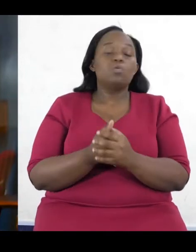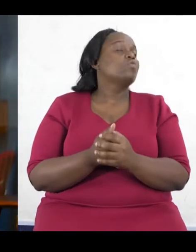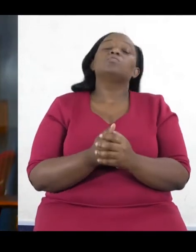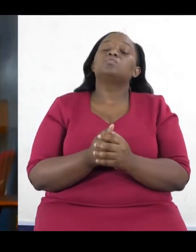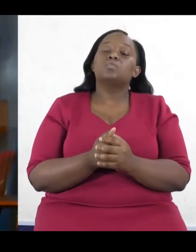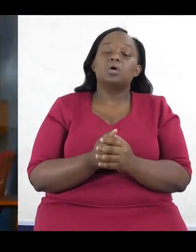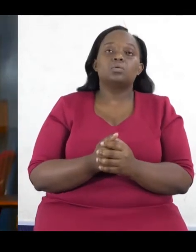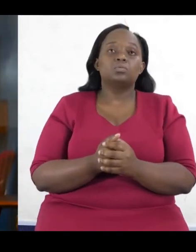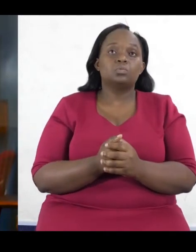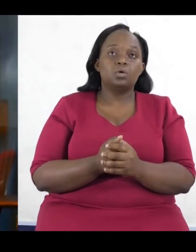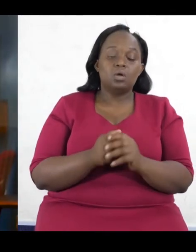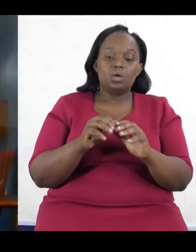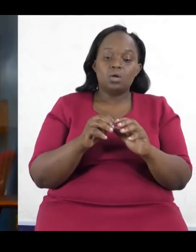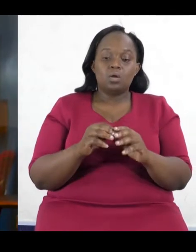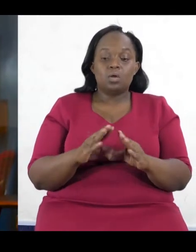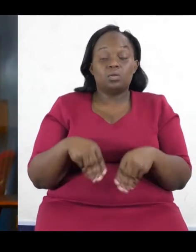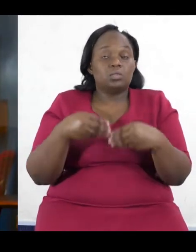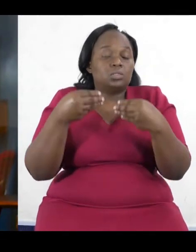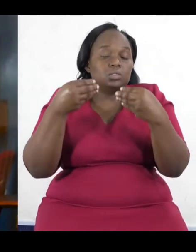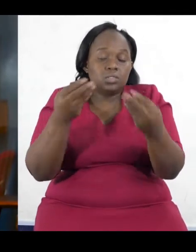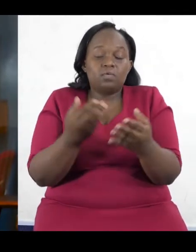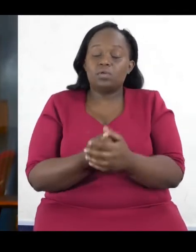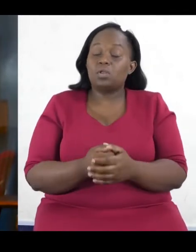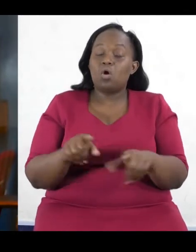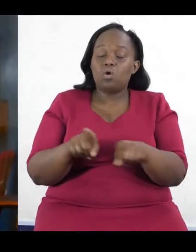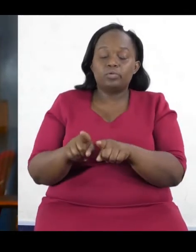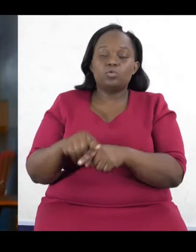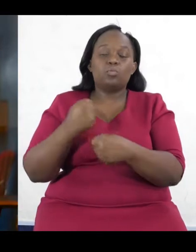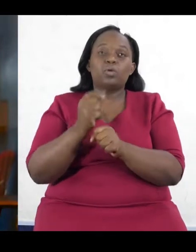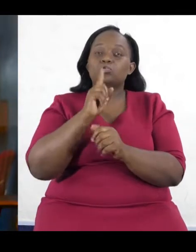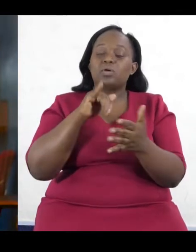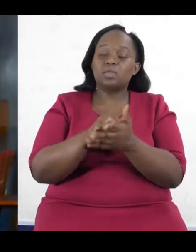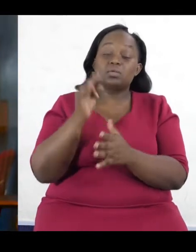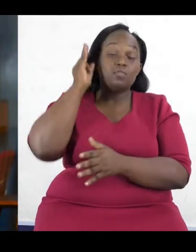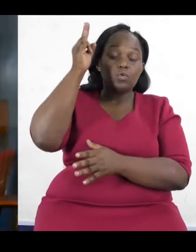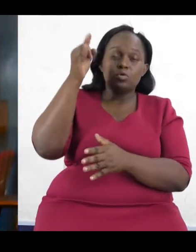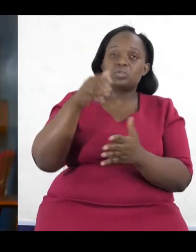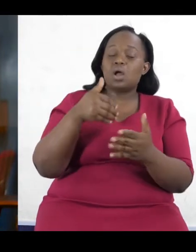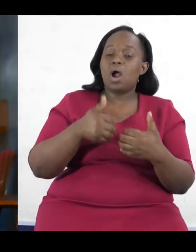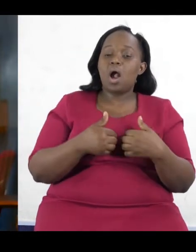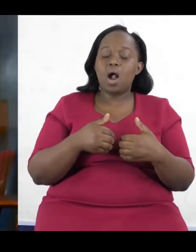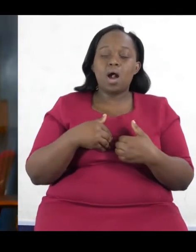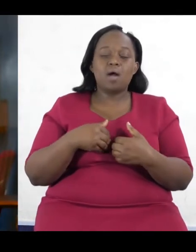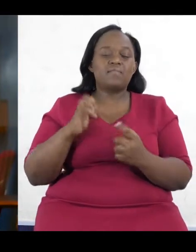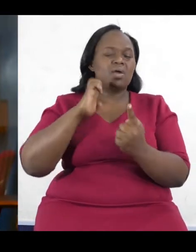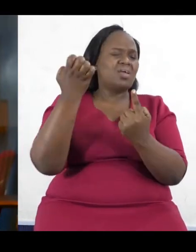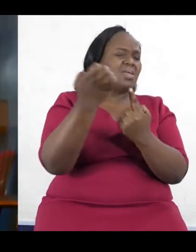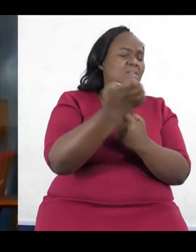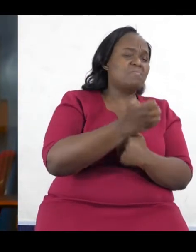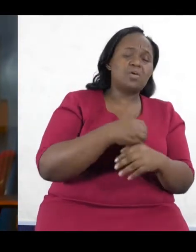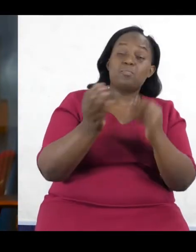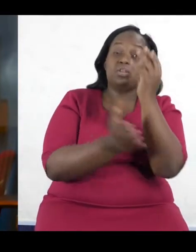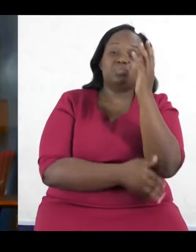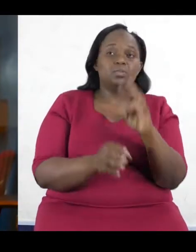a sustainable production system to exist and to ensure that in the future we don't have a destroyed environment just to feed us